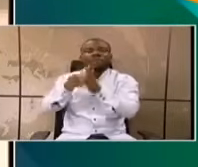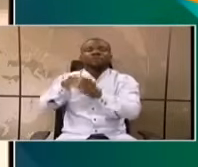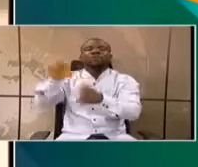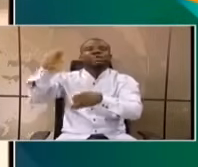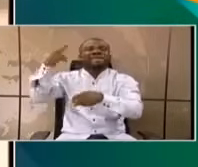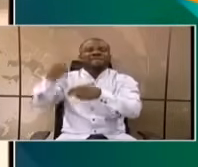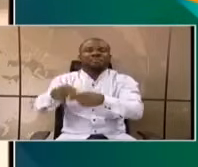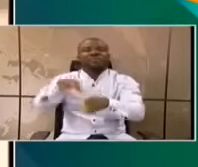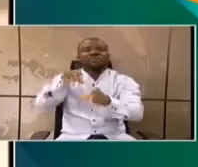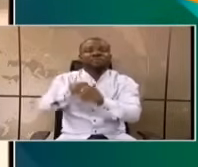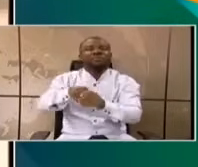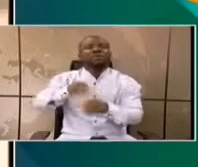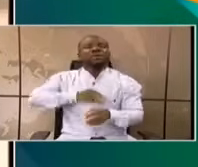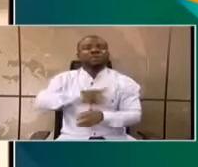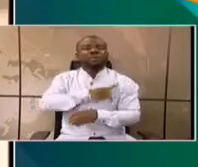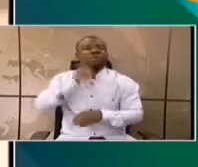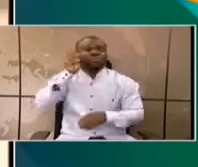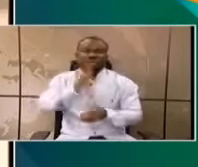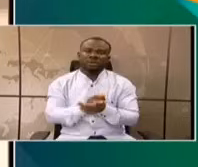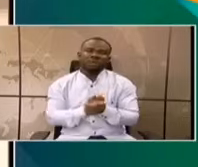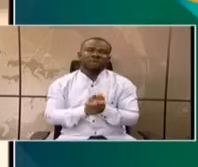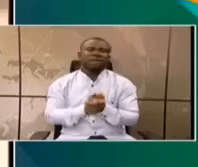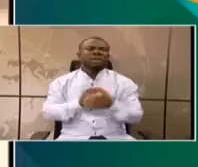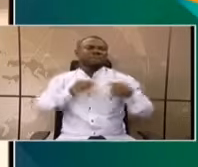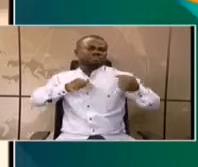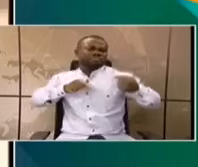the MBS parliamentary candidate be one cry ha.